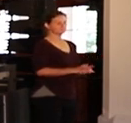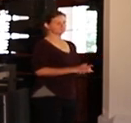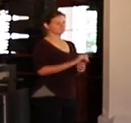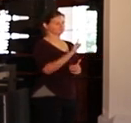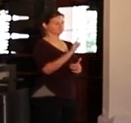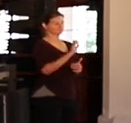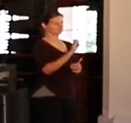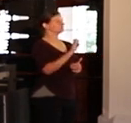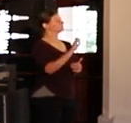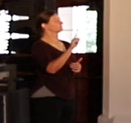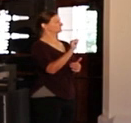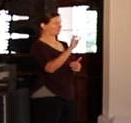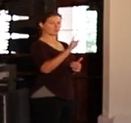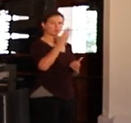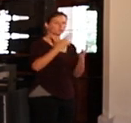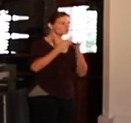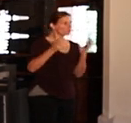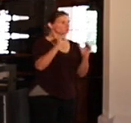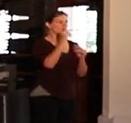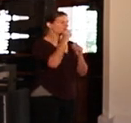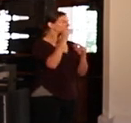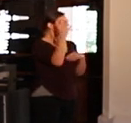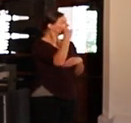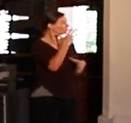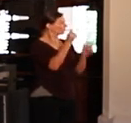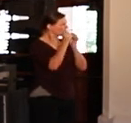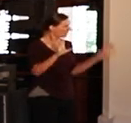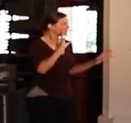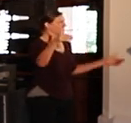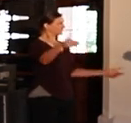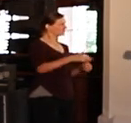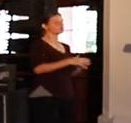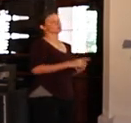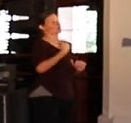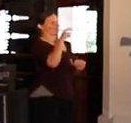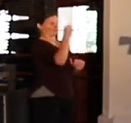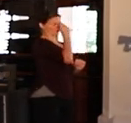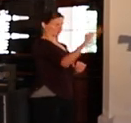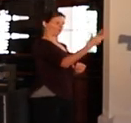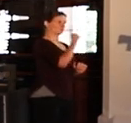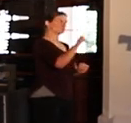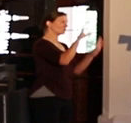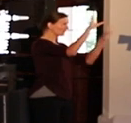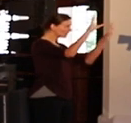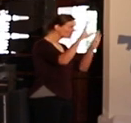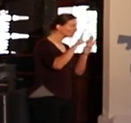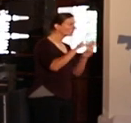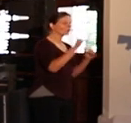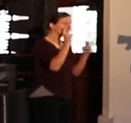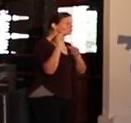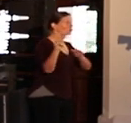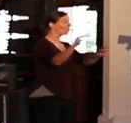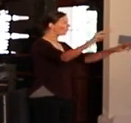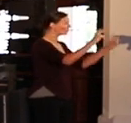Thank you very much, Chaplain Kate, for that beautiful blessing and introduction. Well, I have to tell you, it's really wonderful to look out